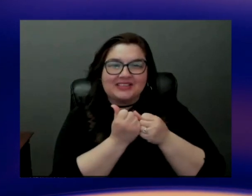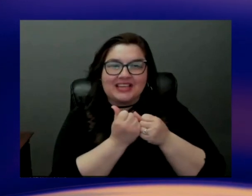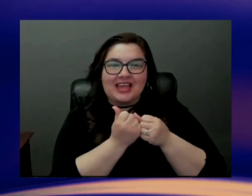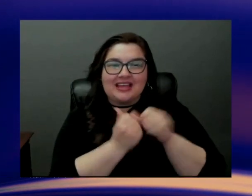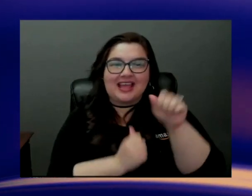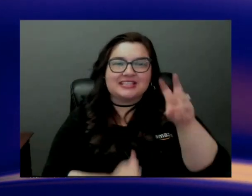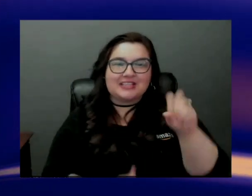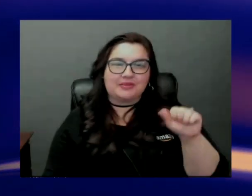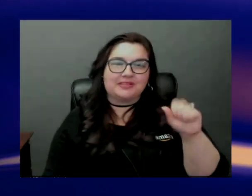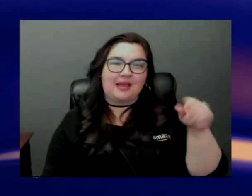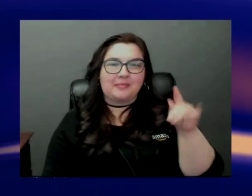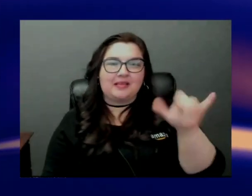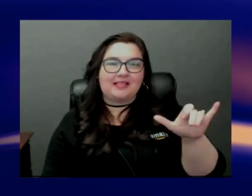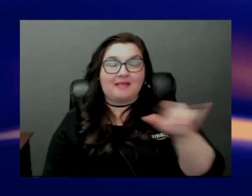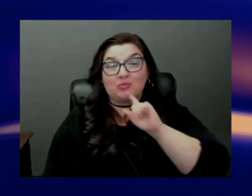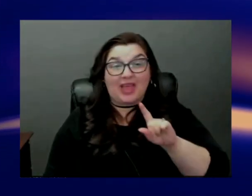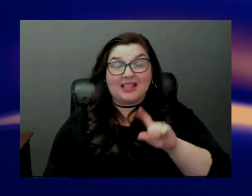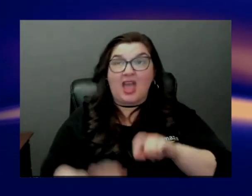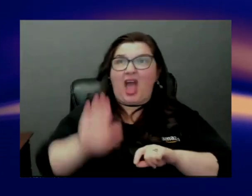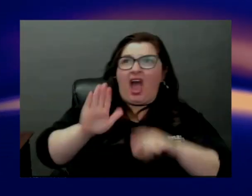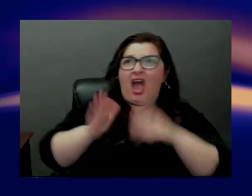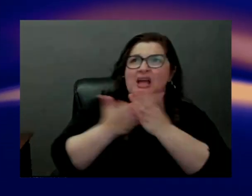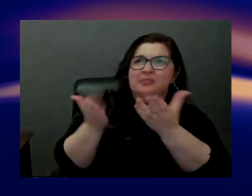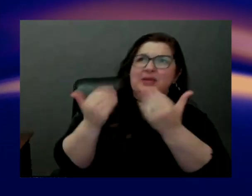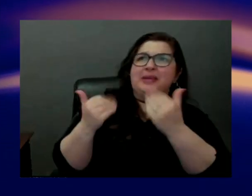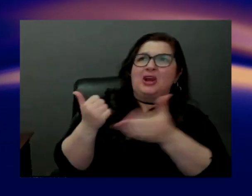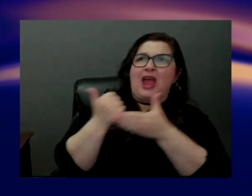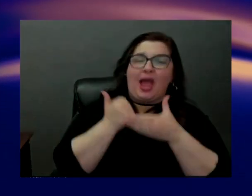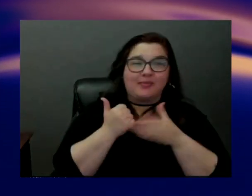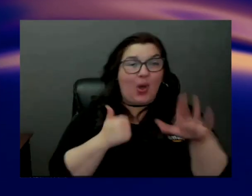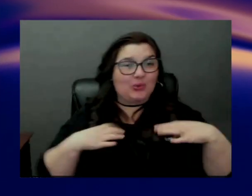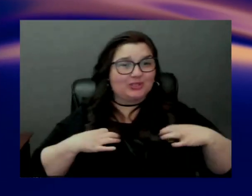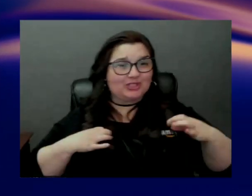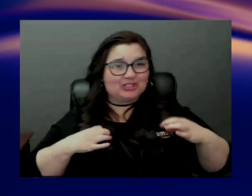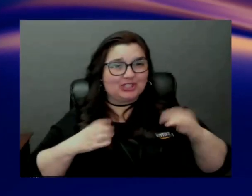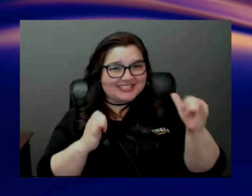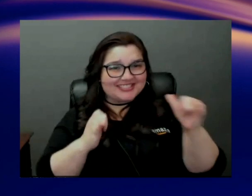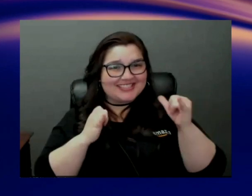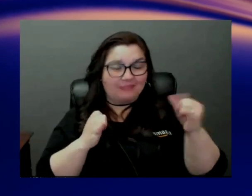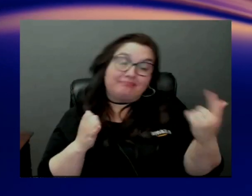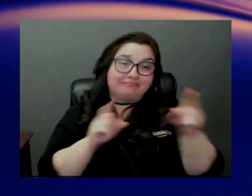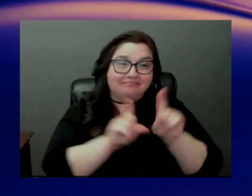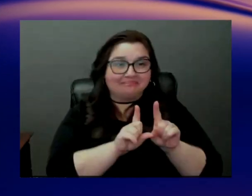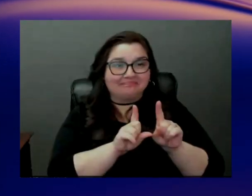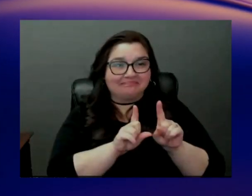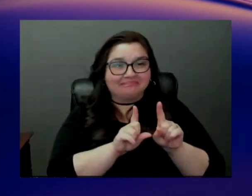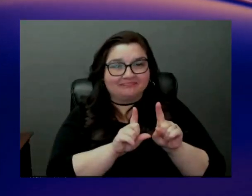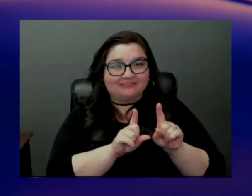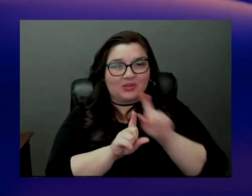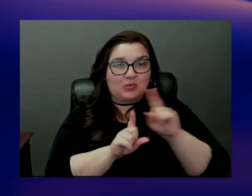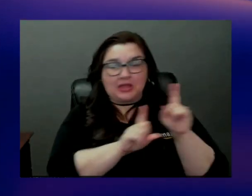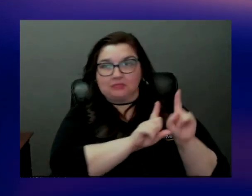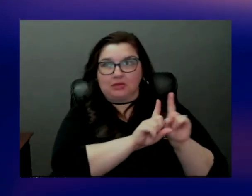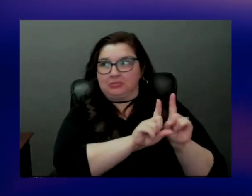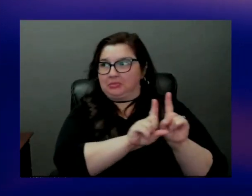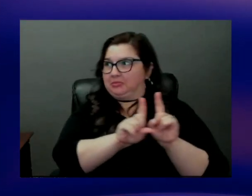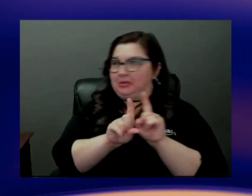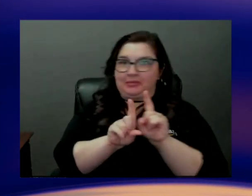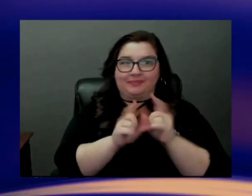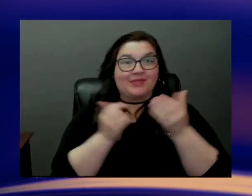be wearing the same shirt as AM. Yeah, we were wearing the same shirt. They like ushered us in here and they said